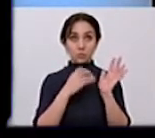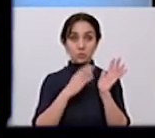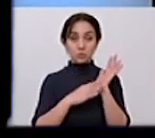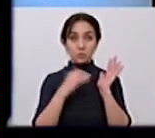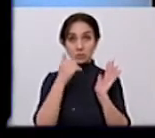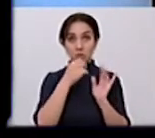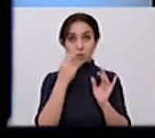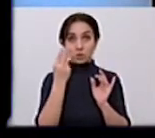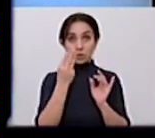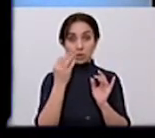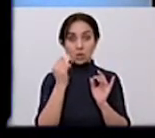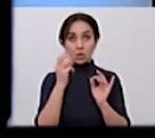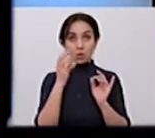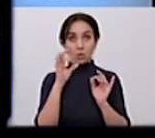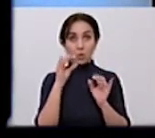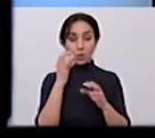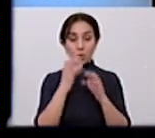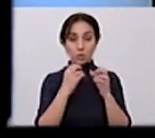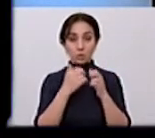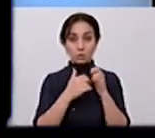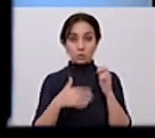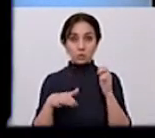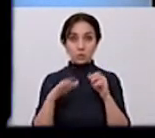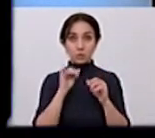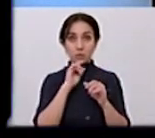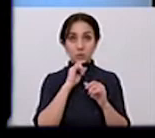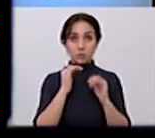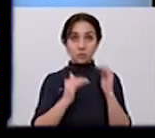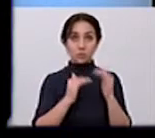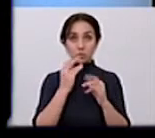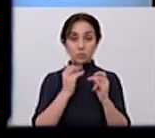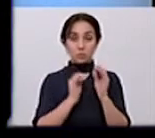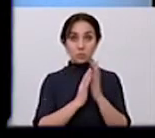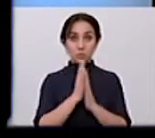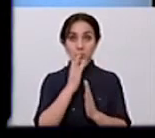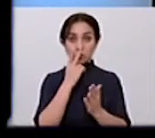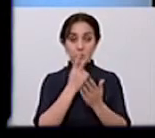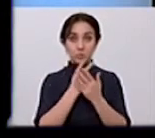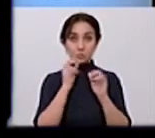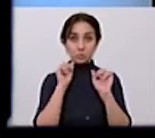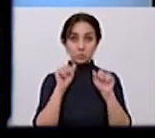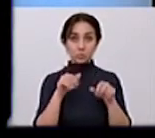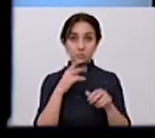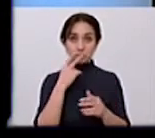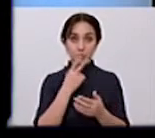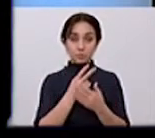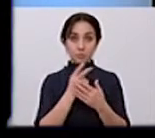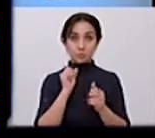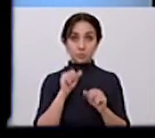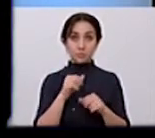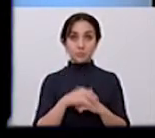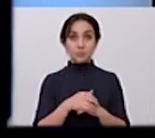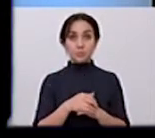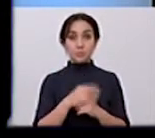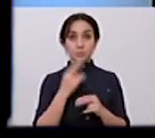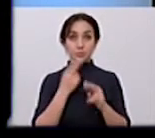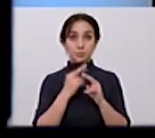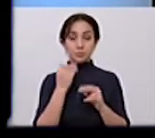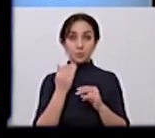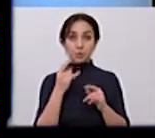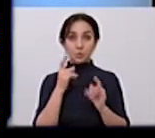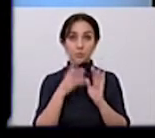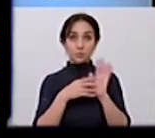1980-1990 yillarda Sharqiy Osiyo mamlakatlarining barchasida iqtisodiyotning yuqori o'sish sur'atlarini kuzatilganligini biz kuzatishimiz mumkin ekan. Bu